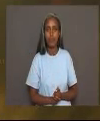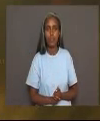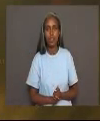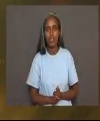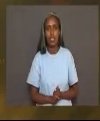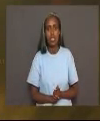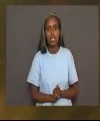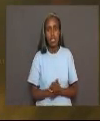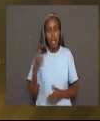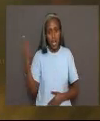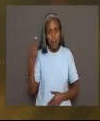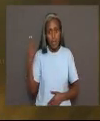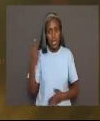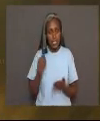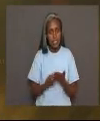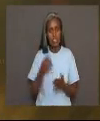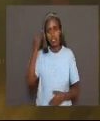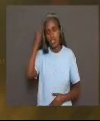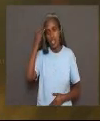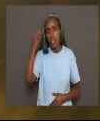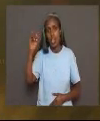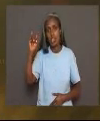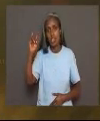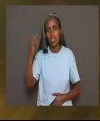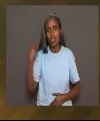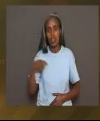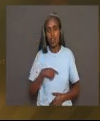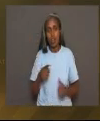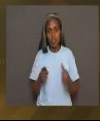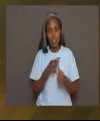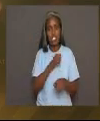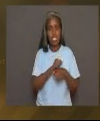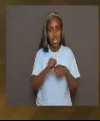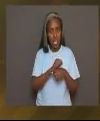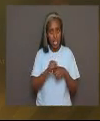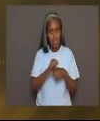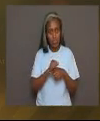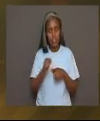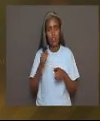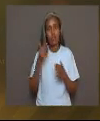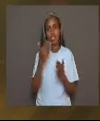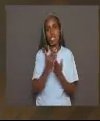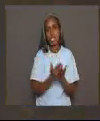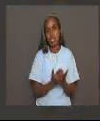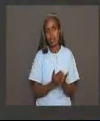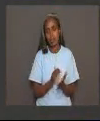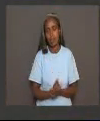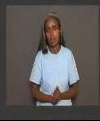Let us apply this idea in our first activity of the lesson.